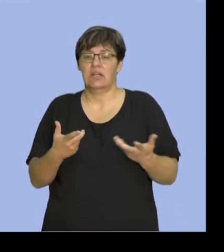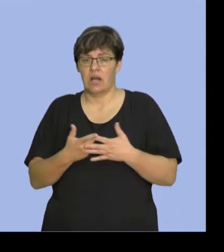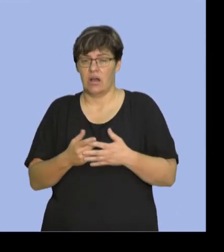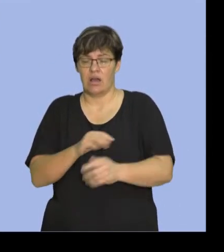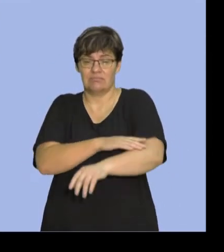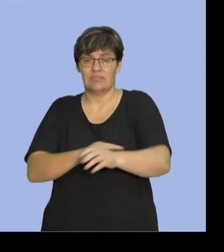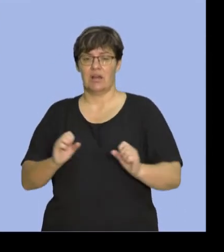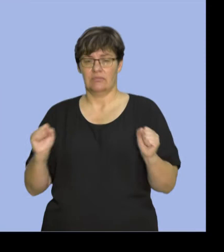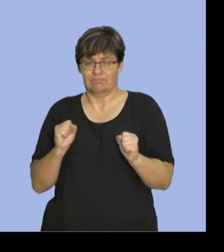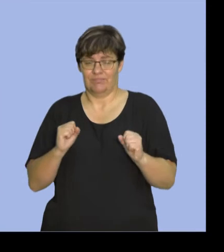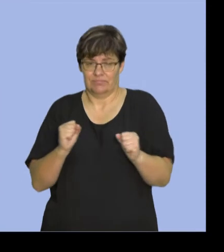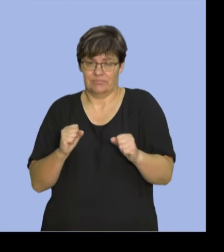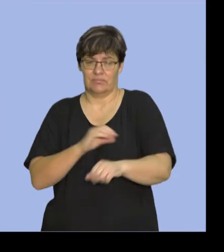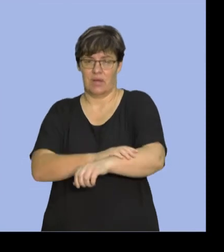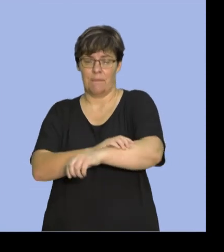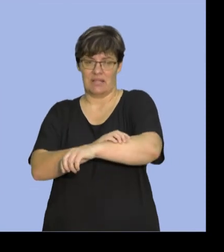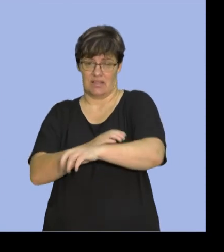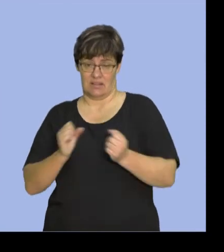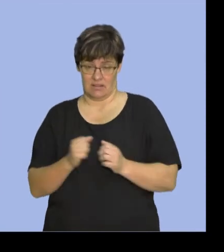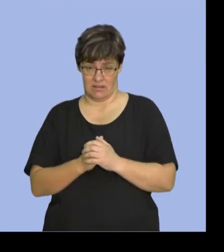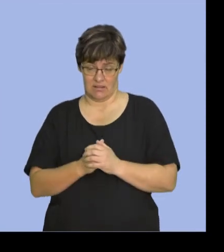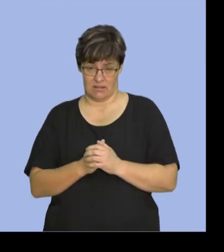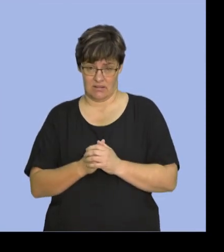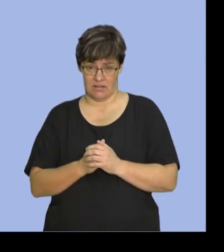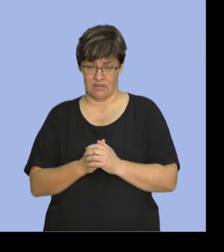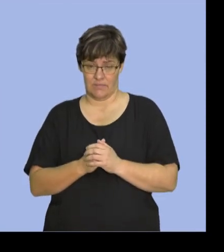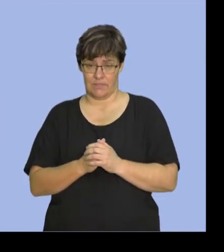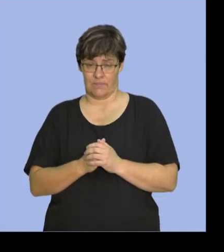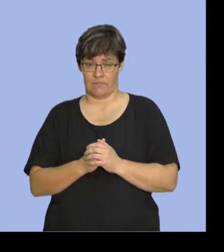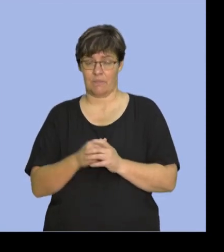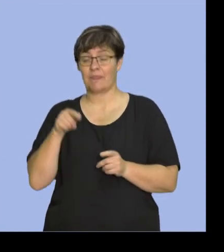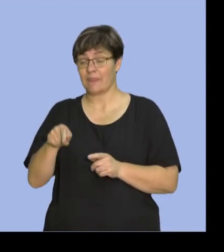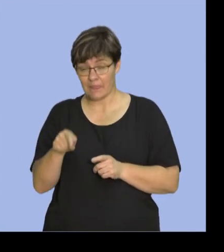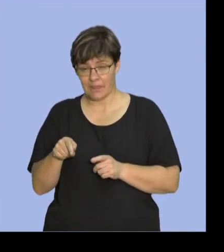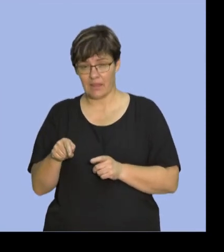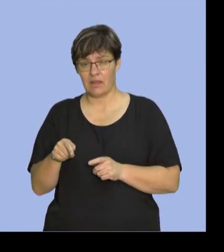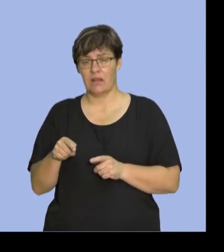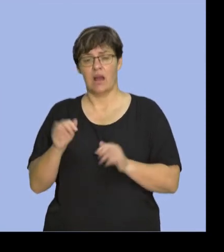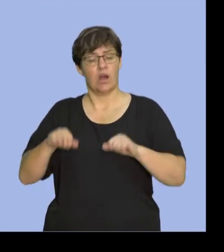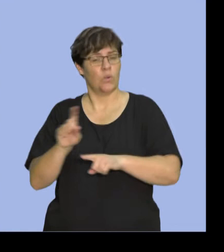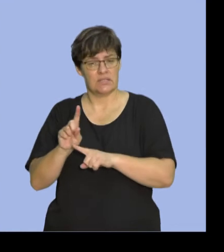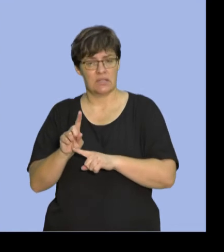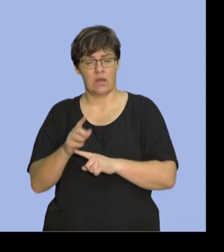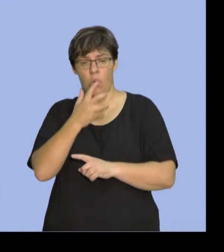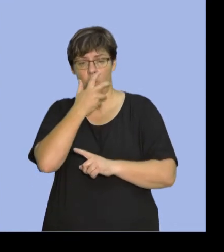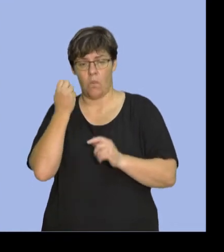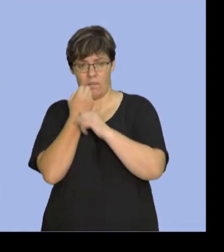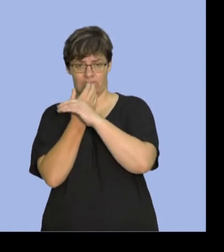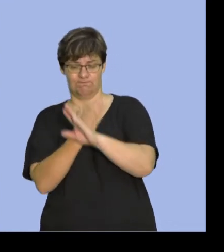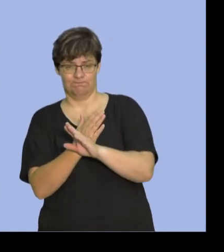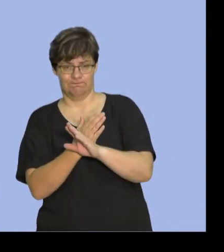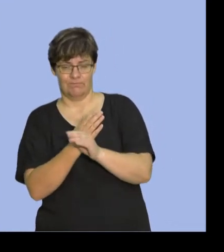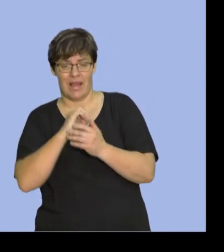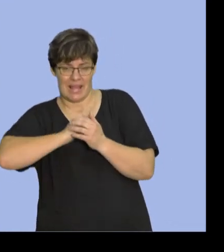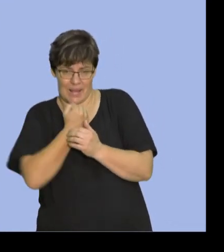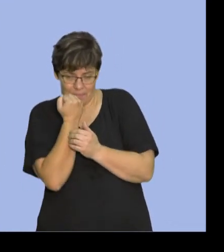rapid contraction of the muscles in the body, and this allows for heat to be produced by